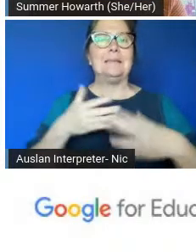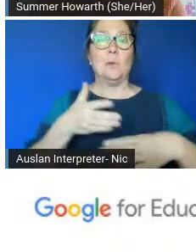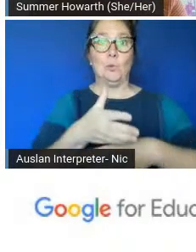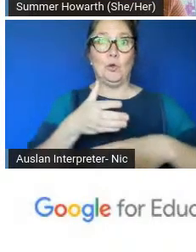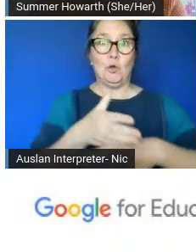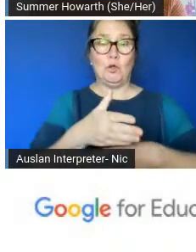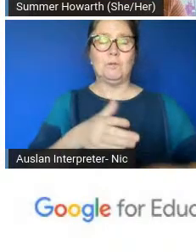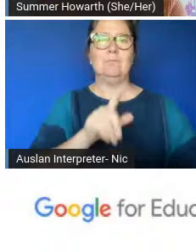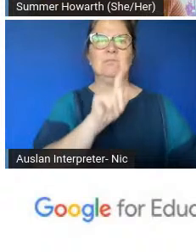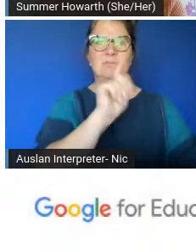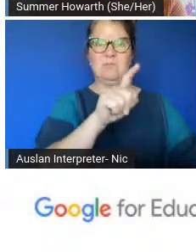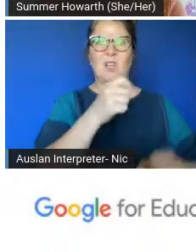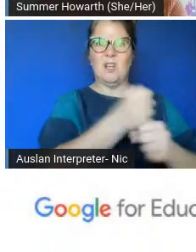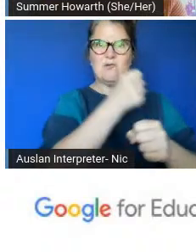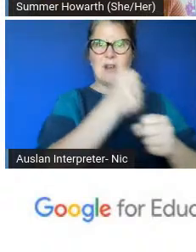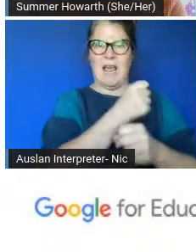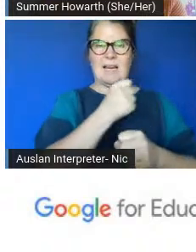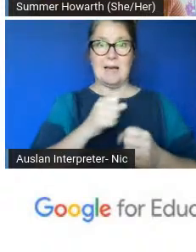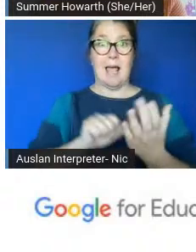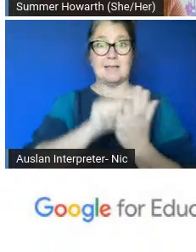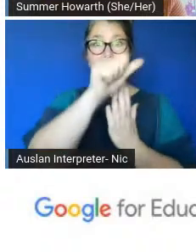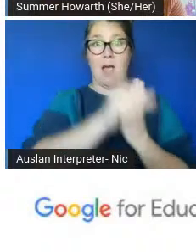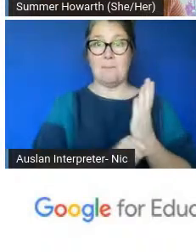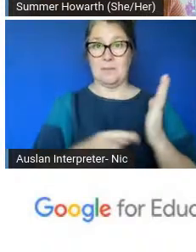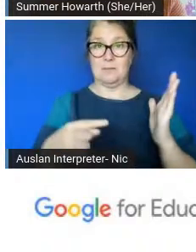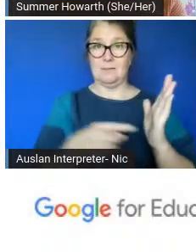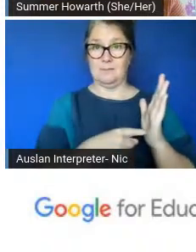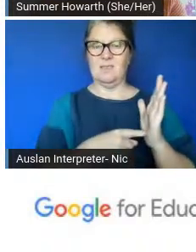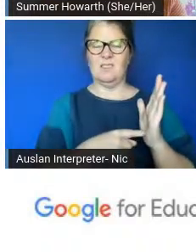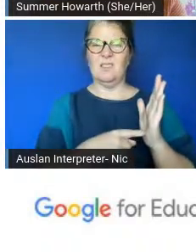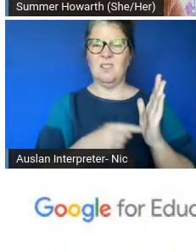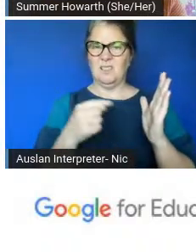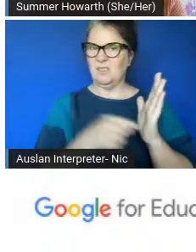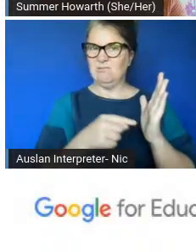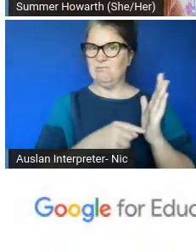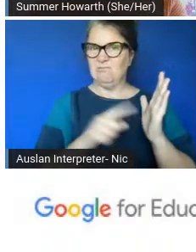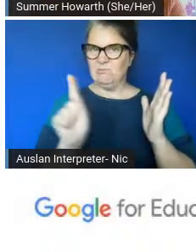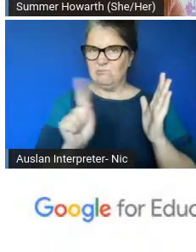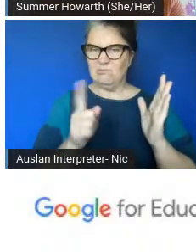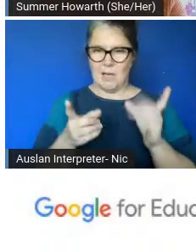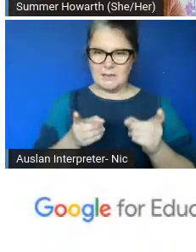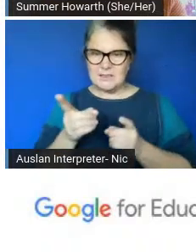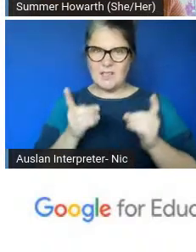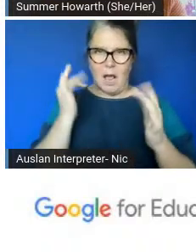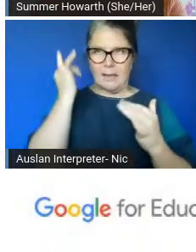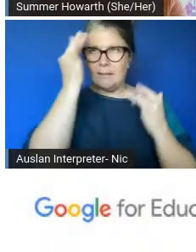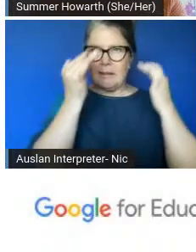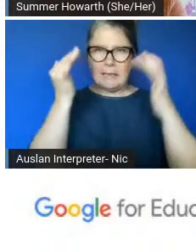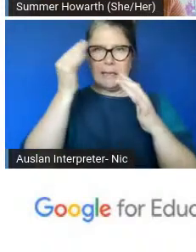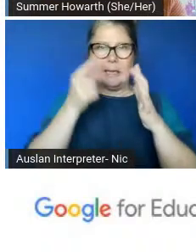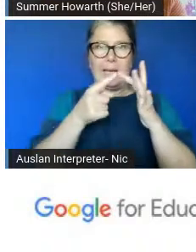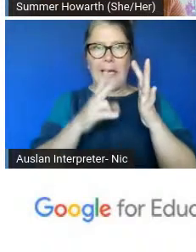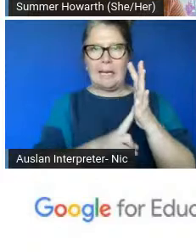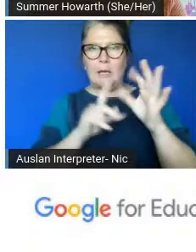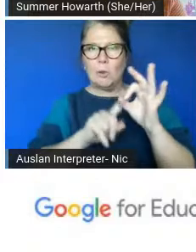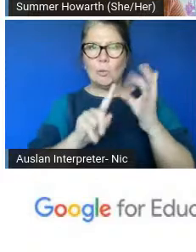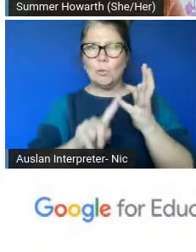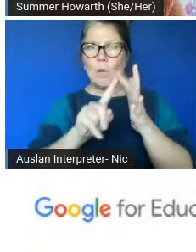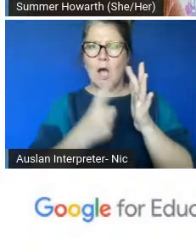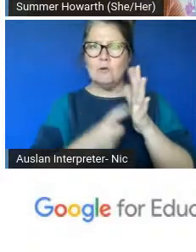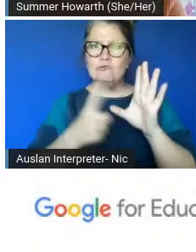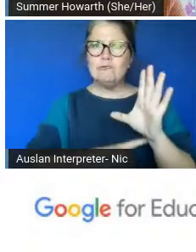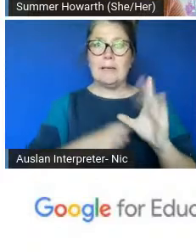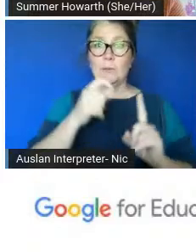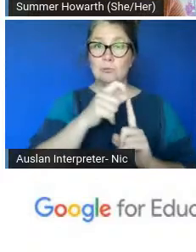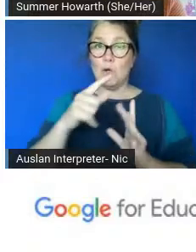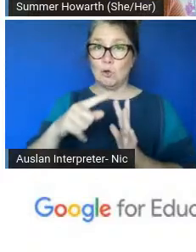assignment. And this assignment is going to be design thinking inquiry. You might call it inquiry or project. I'm going to